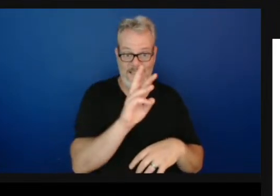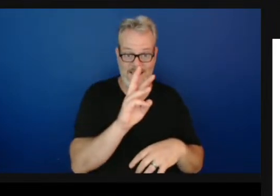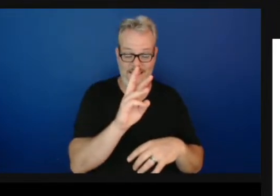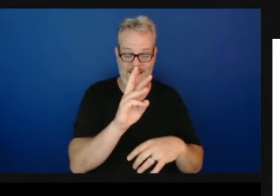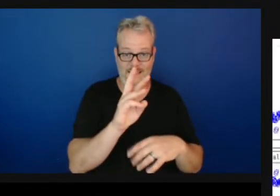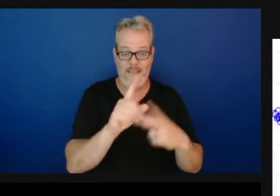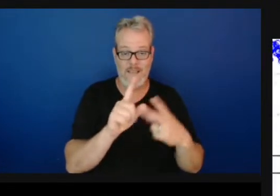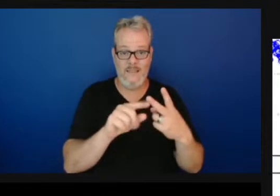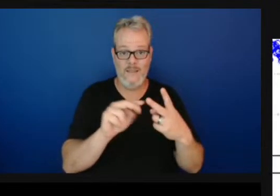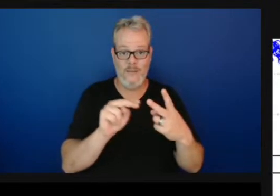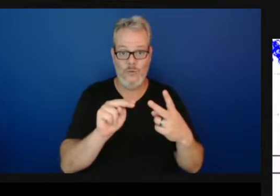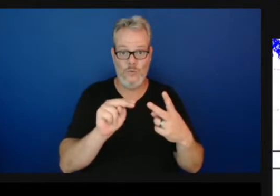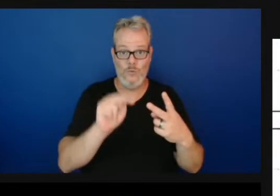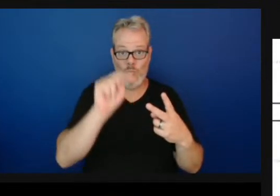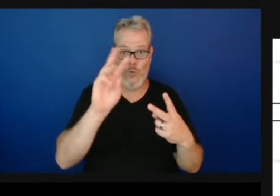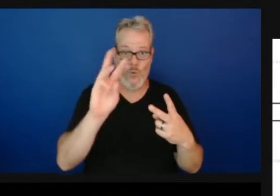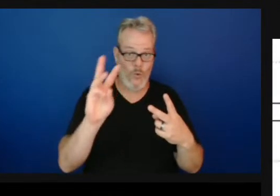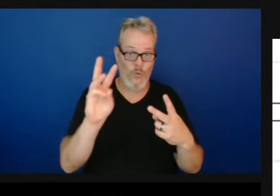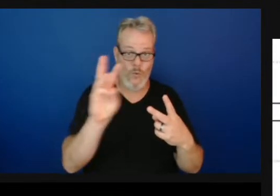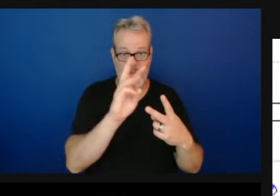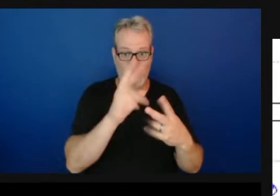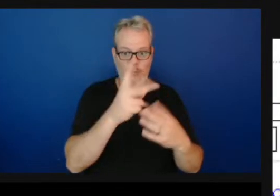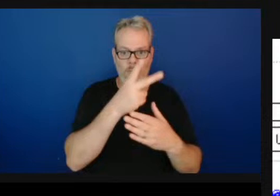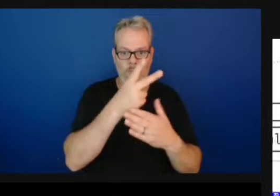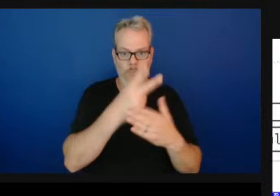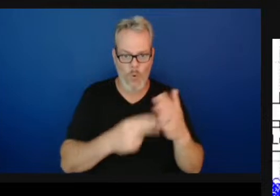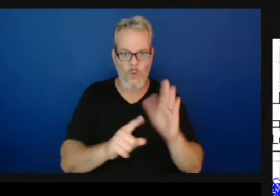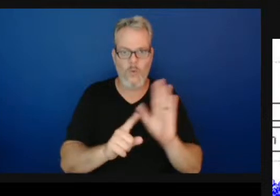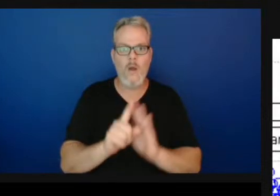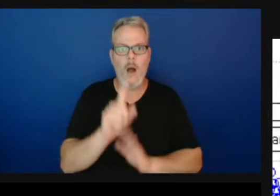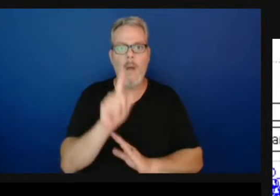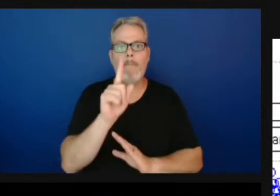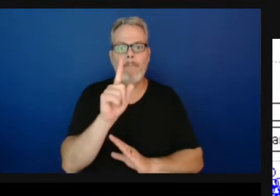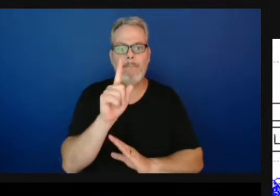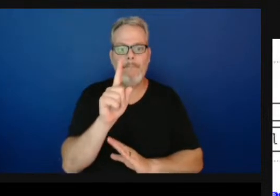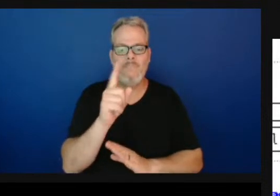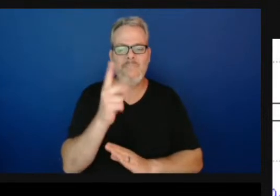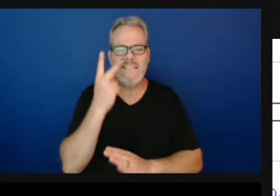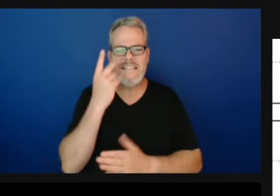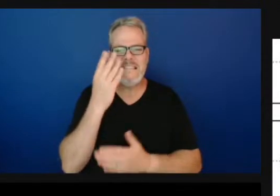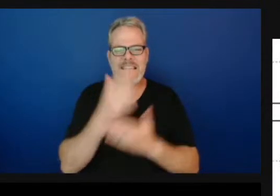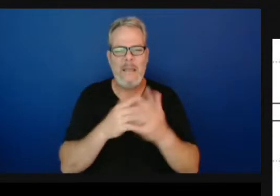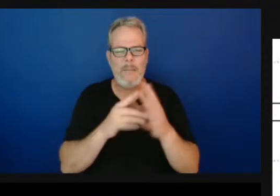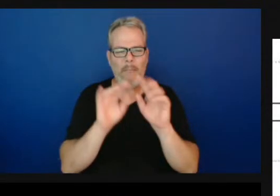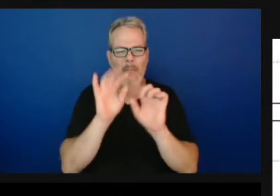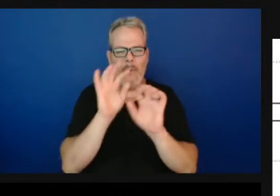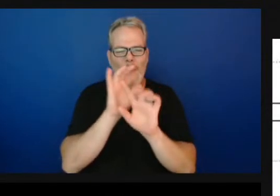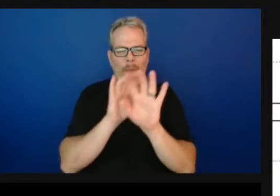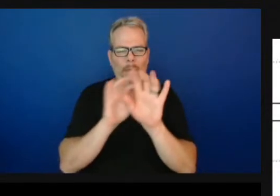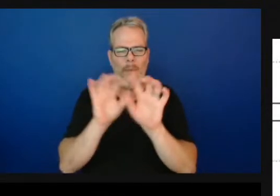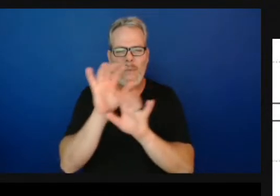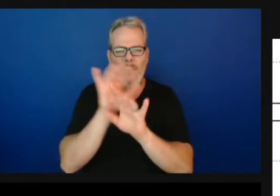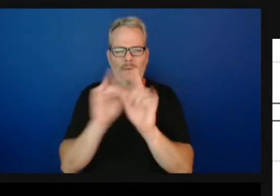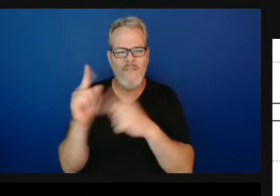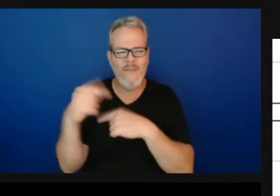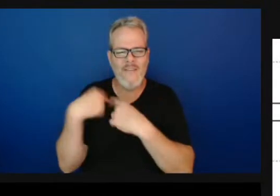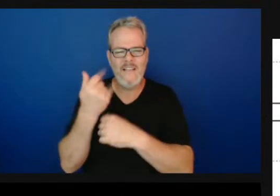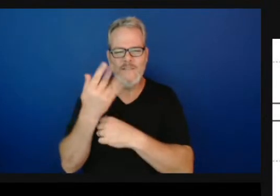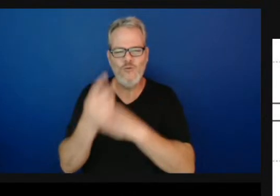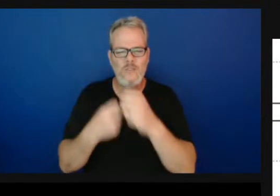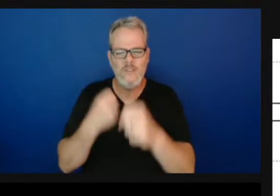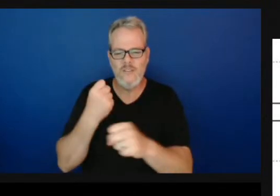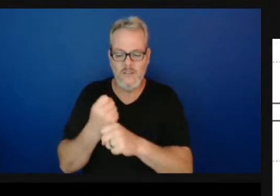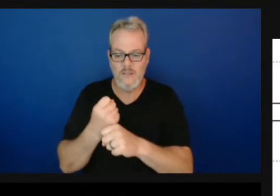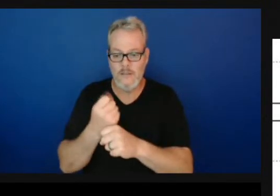up, right? This one was a little more convincing. There is scatter through the last 2 years through here, but this looks like it's